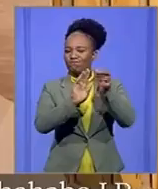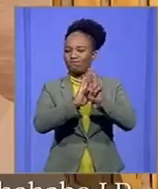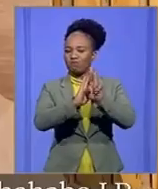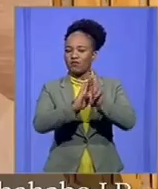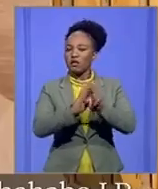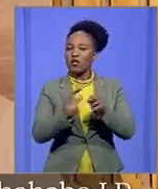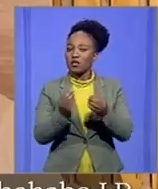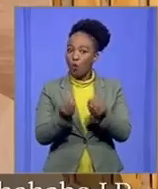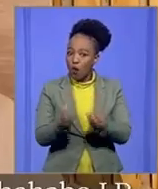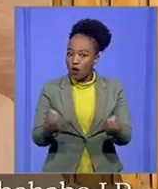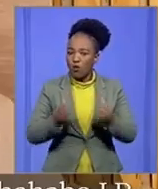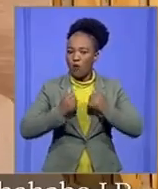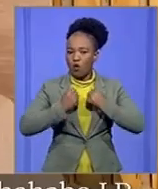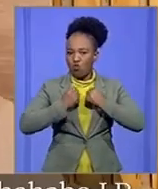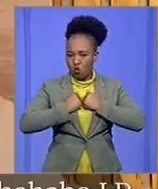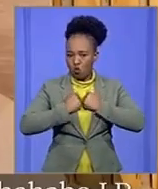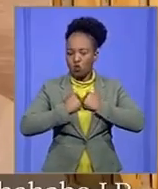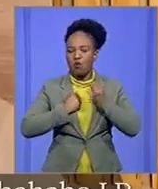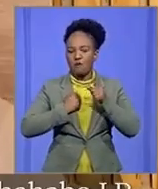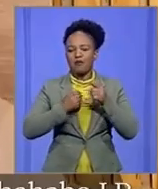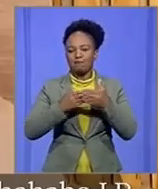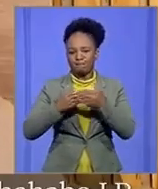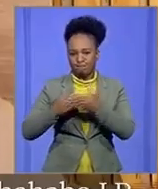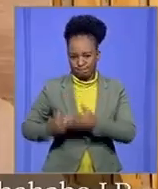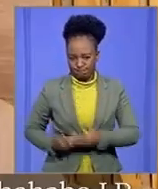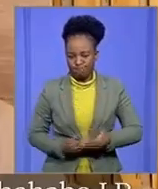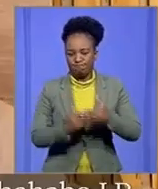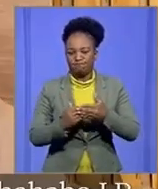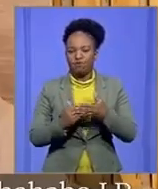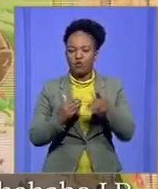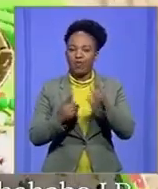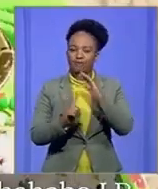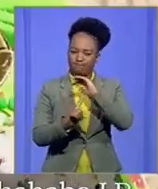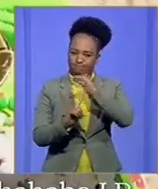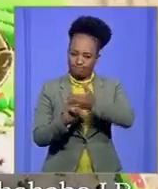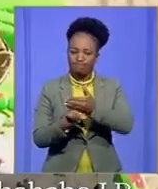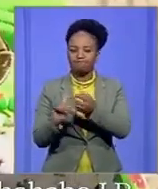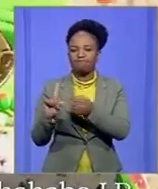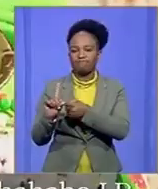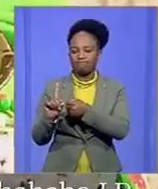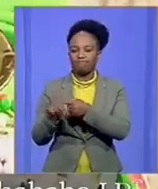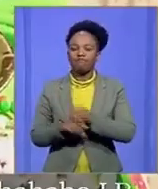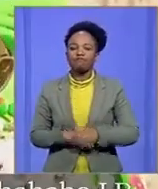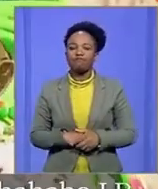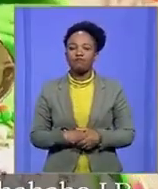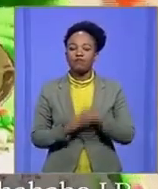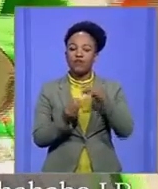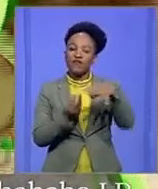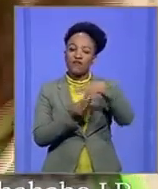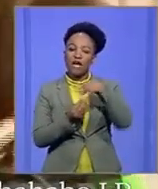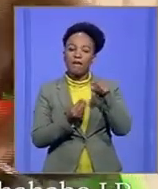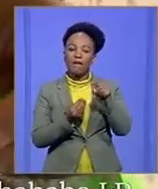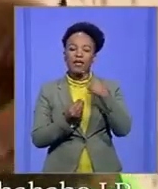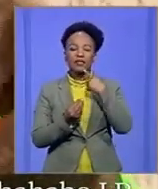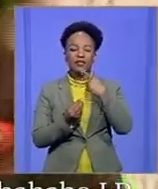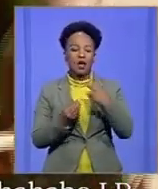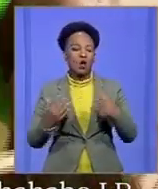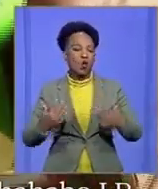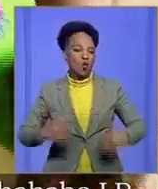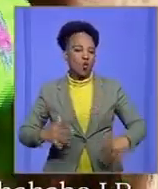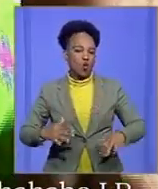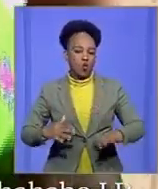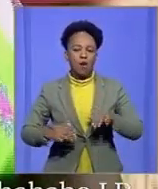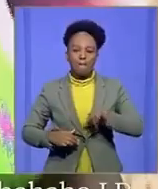borena rothe a re motshware ka dia dajebedi ebile re mokubatheje. Lapa la gabo le re le motlotlo ka phišhelelo ya